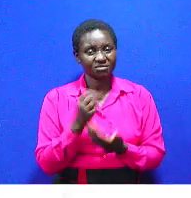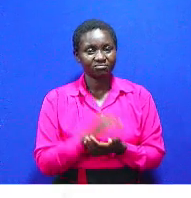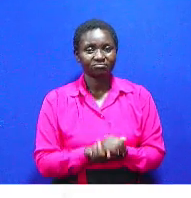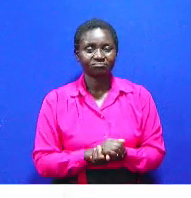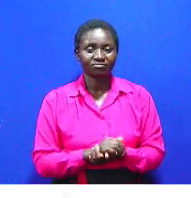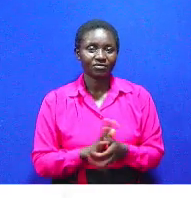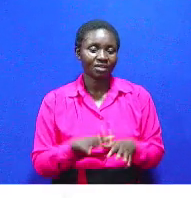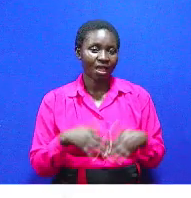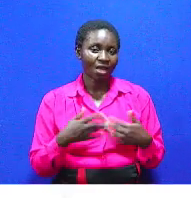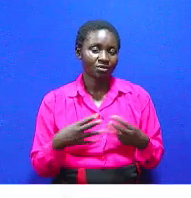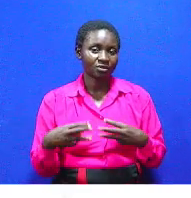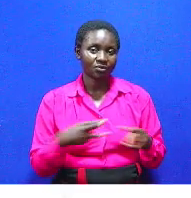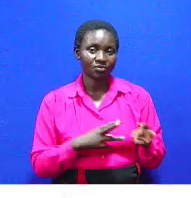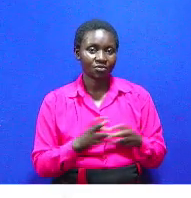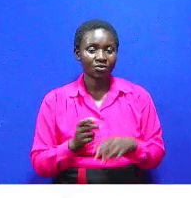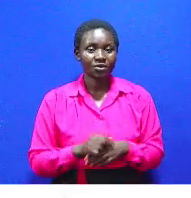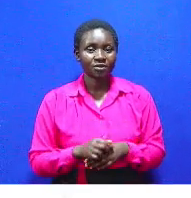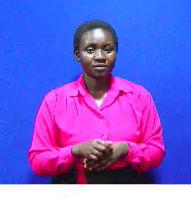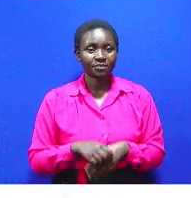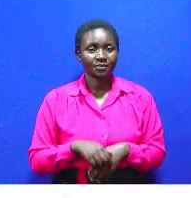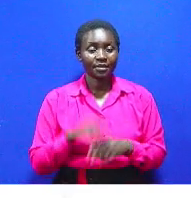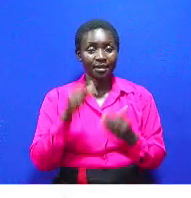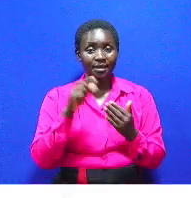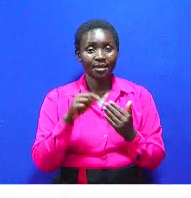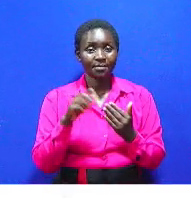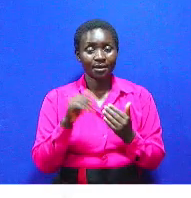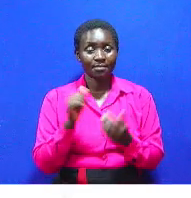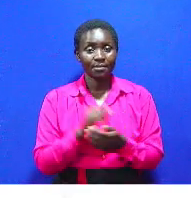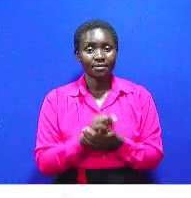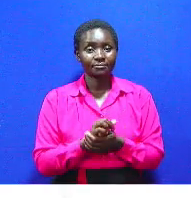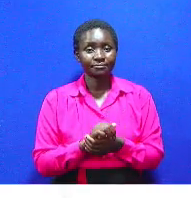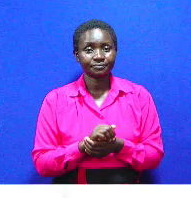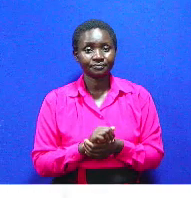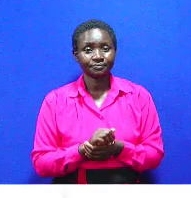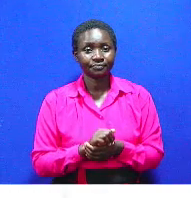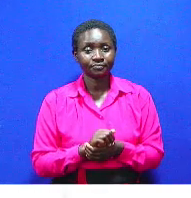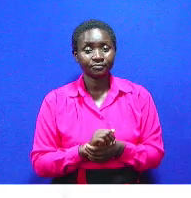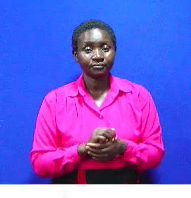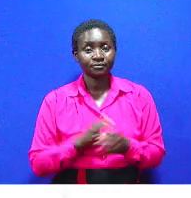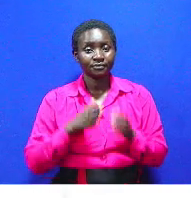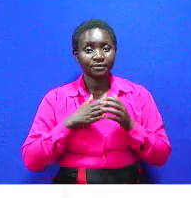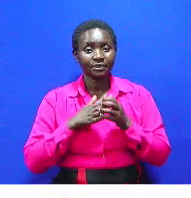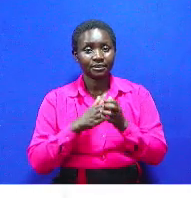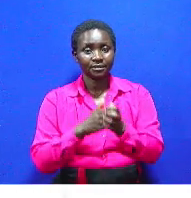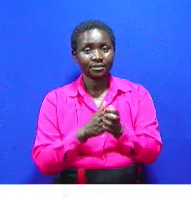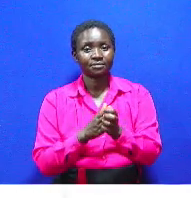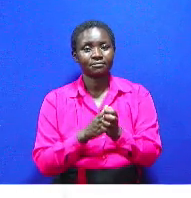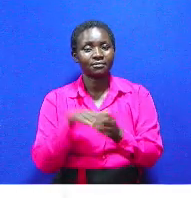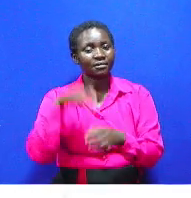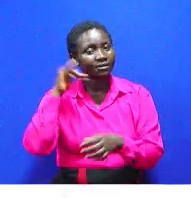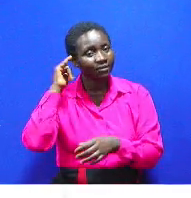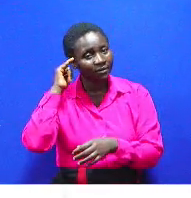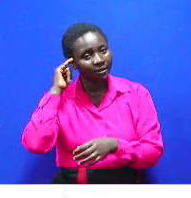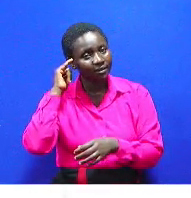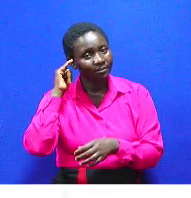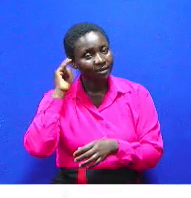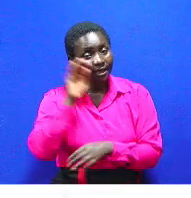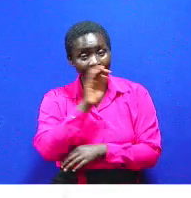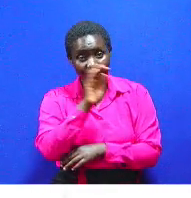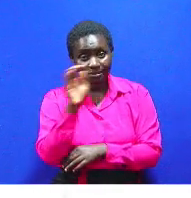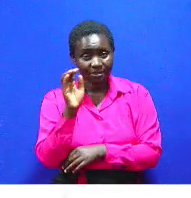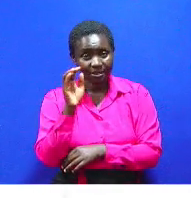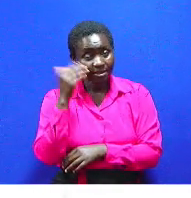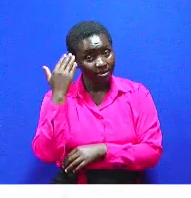Target, Kobuata number, Mobsan, no, or Roseno Morai, Tokumakeres, in Pamavoria, Rosemo Mane,